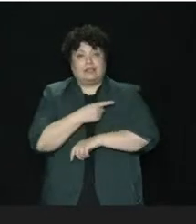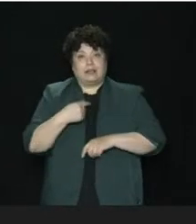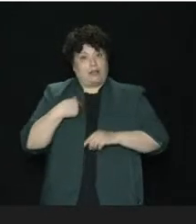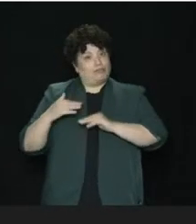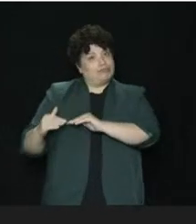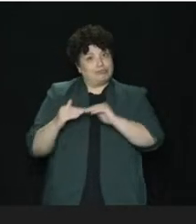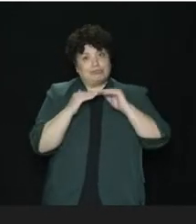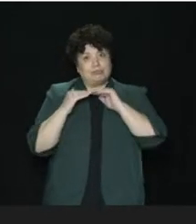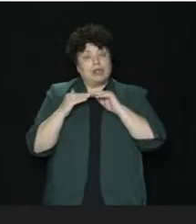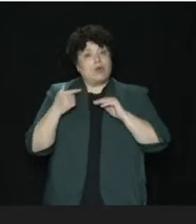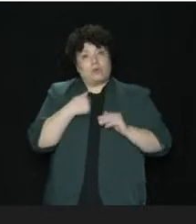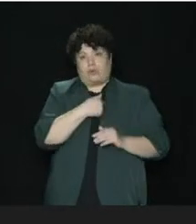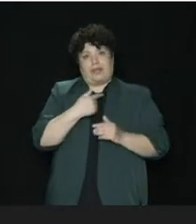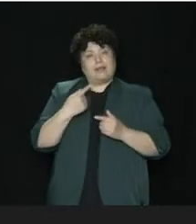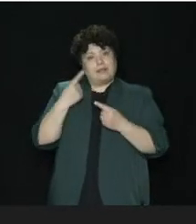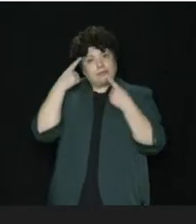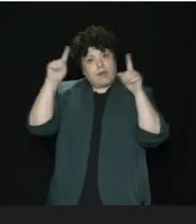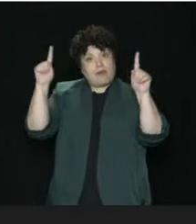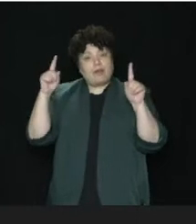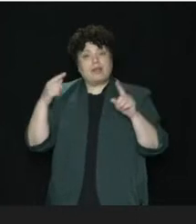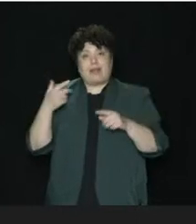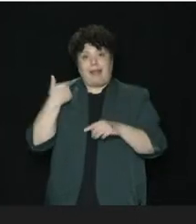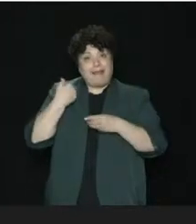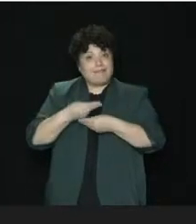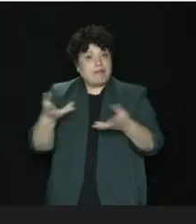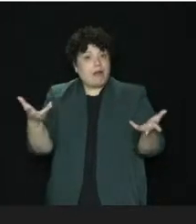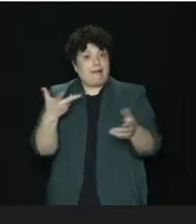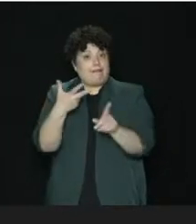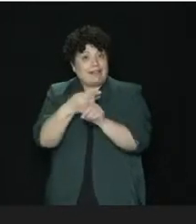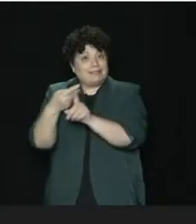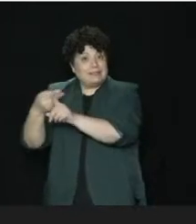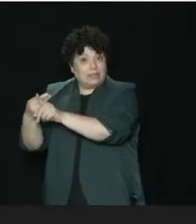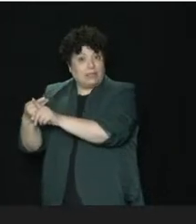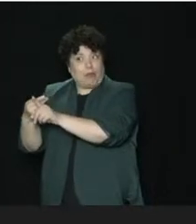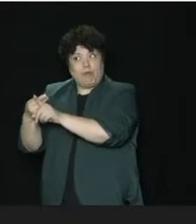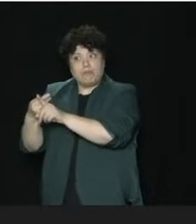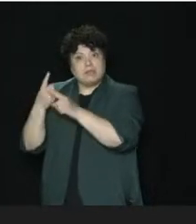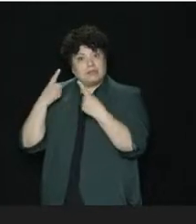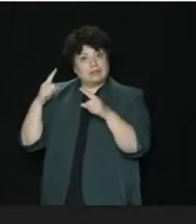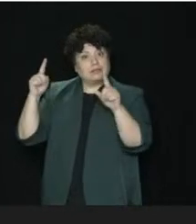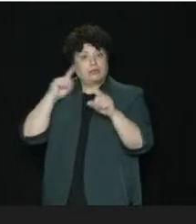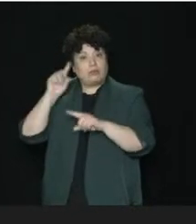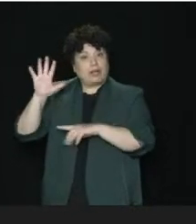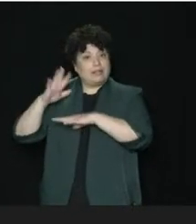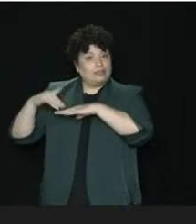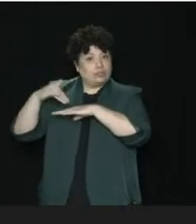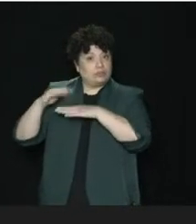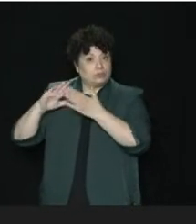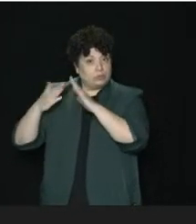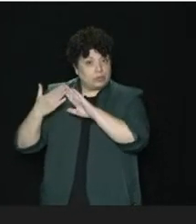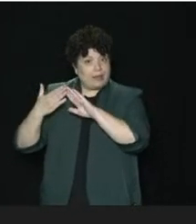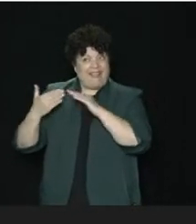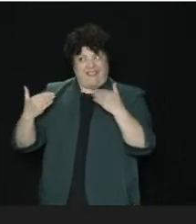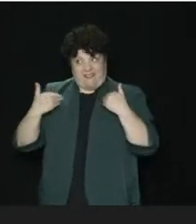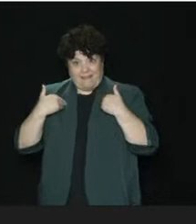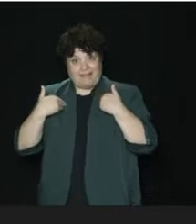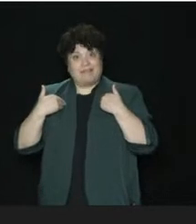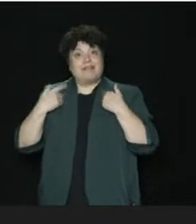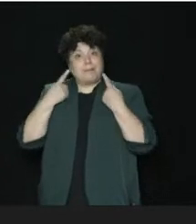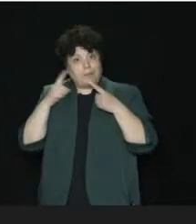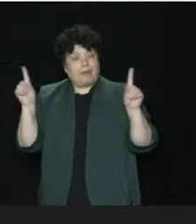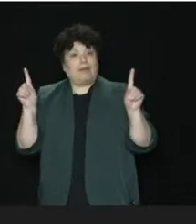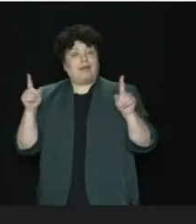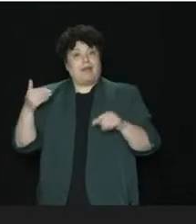tremendously successful vaccination campaigns that have been taking place in Indigenous communities across the country with